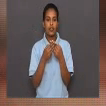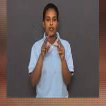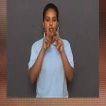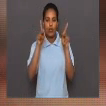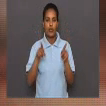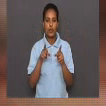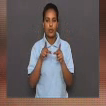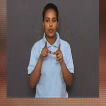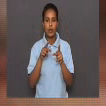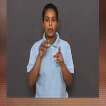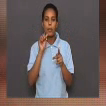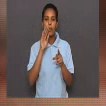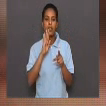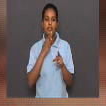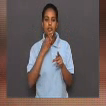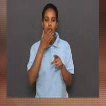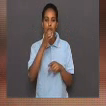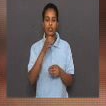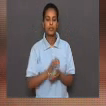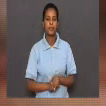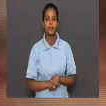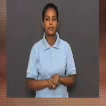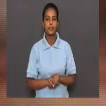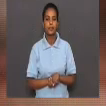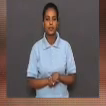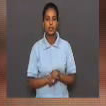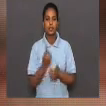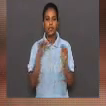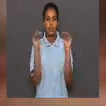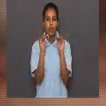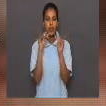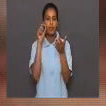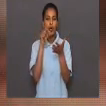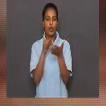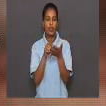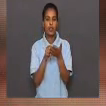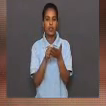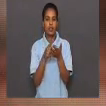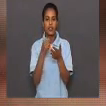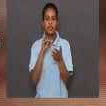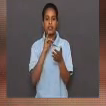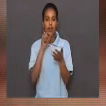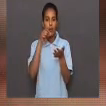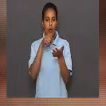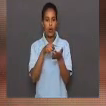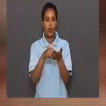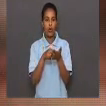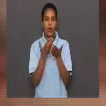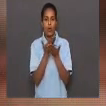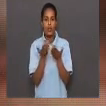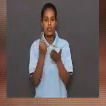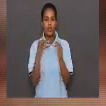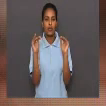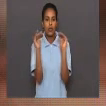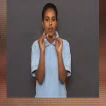times the volume of the base solution. The equivalence point is the point